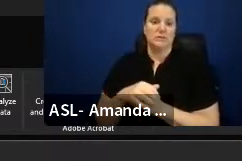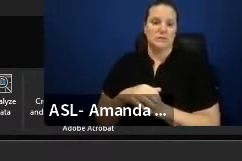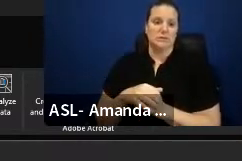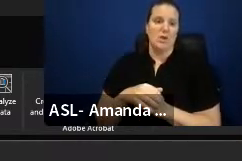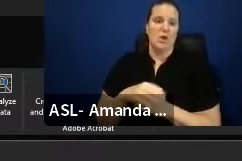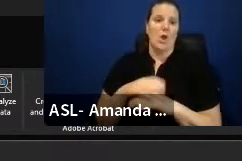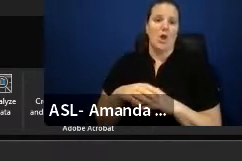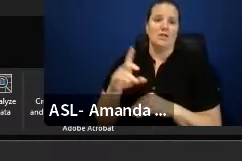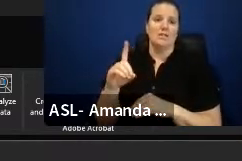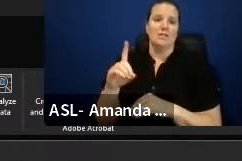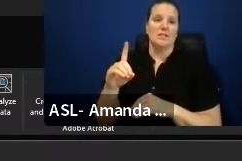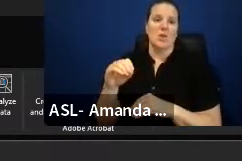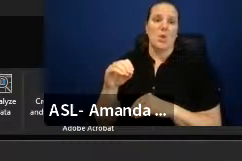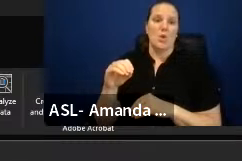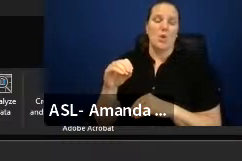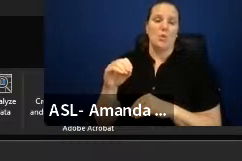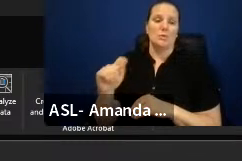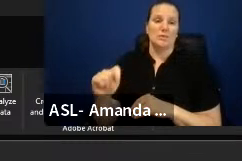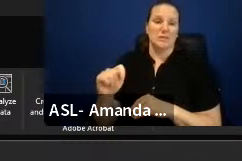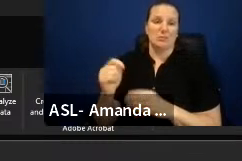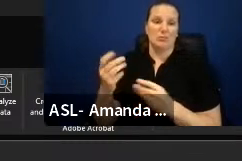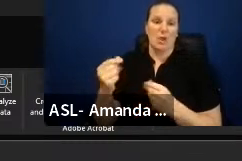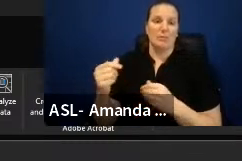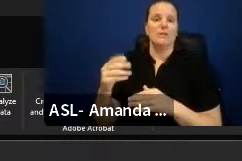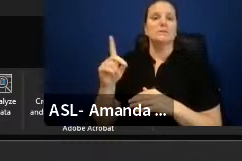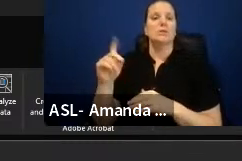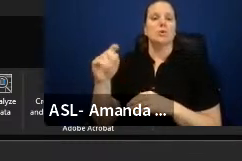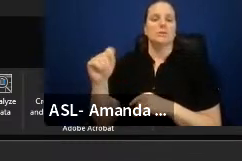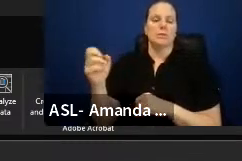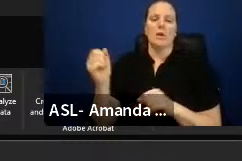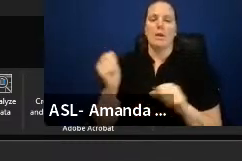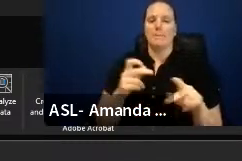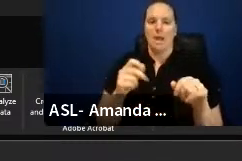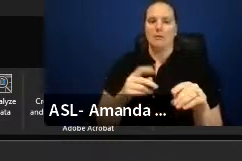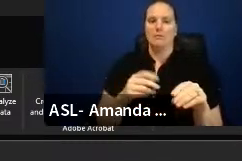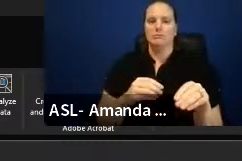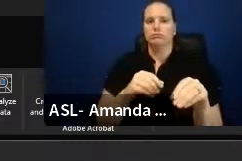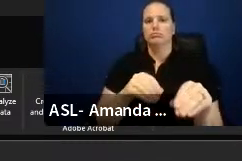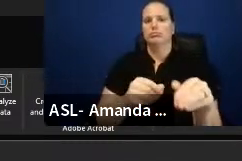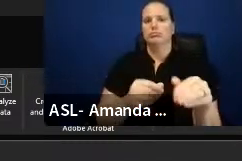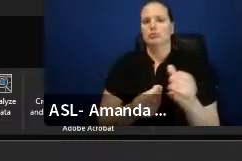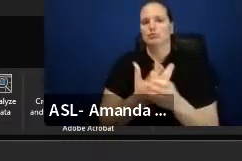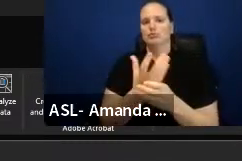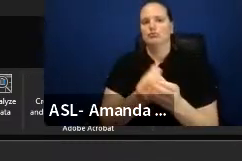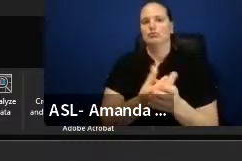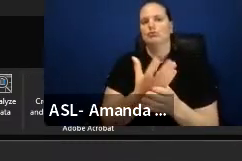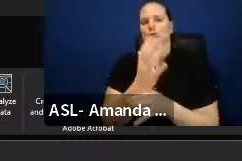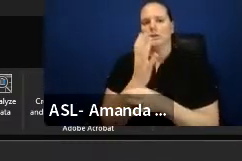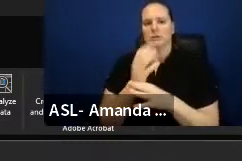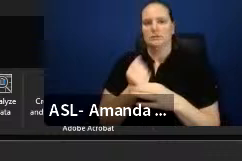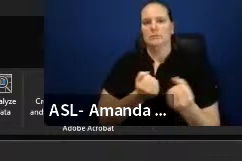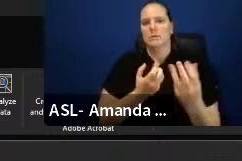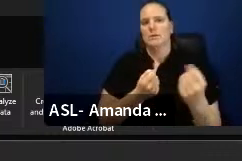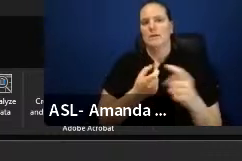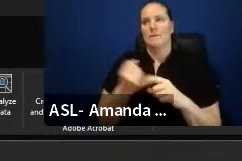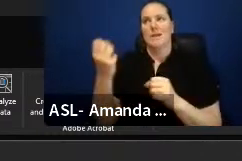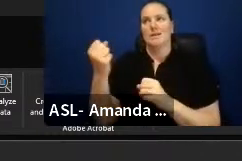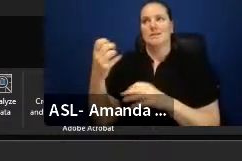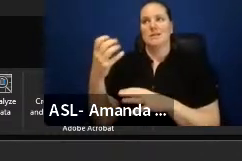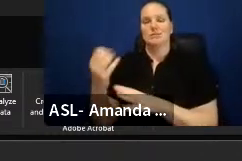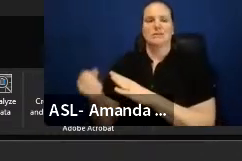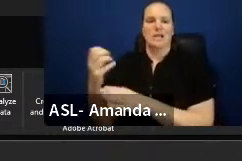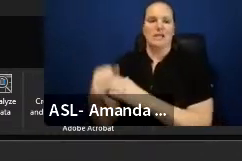DOT property, the DOTs will come back and plant trees in multiples of the trees that were taken.